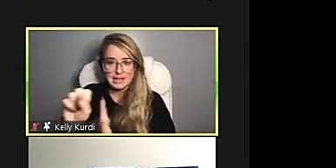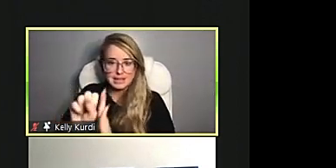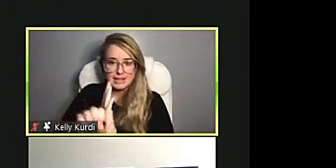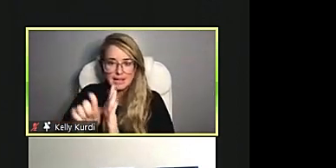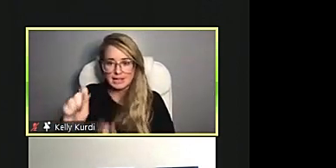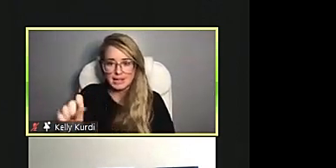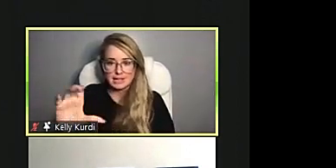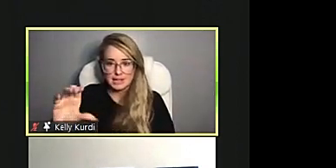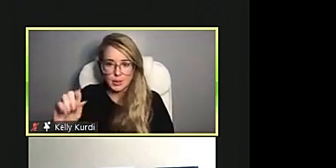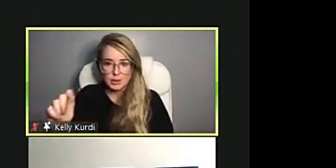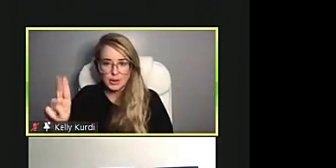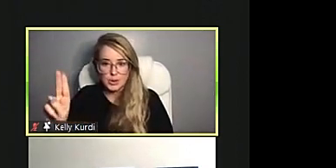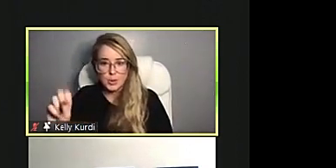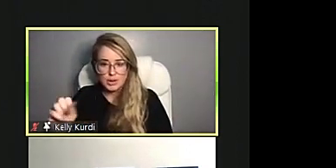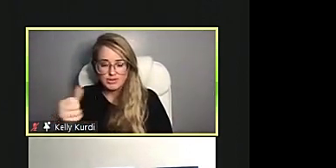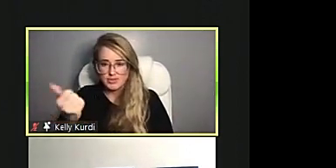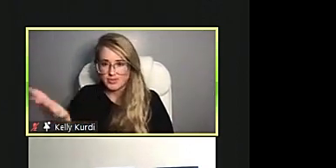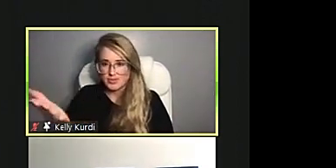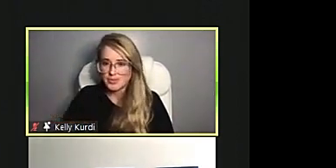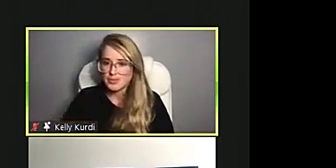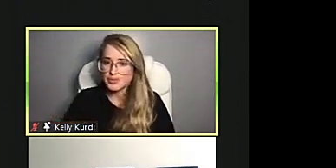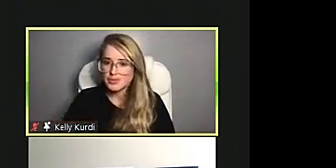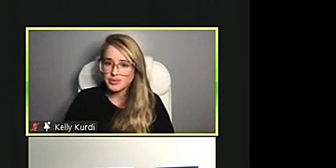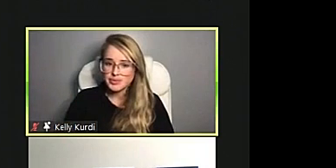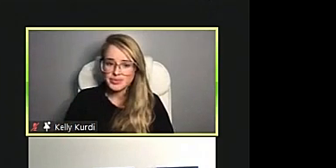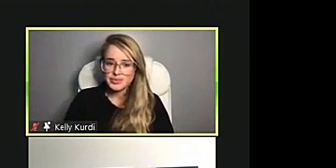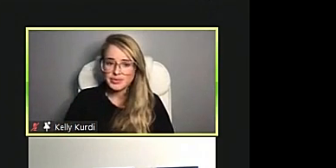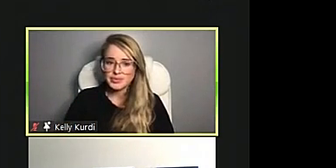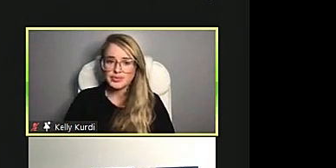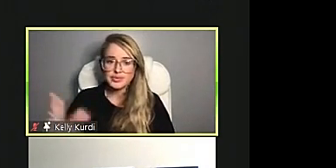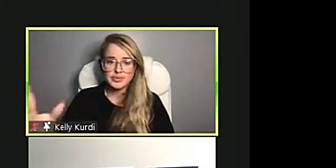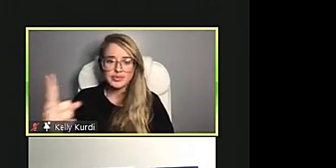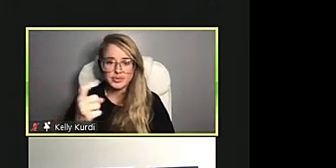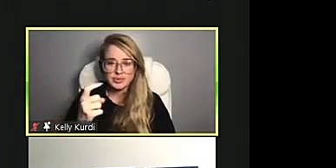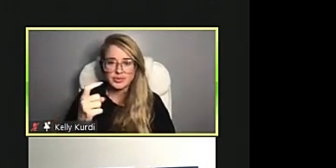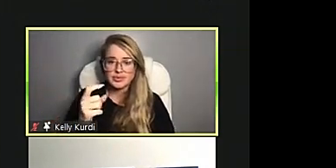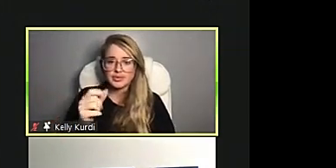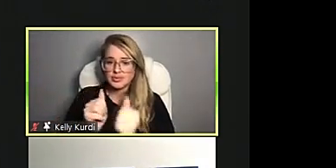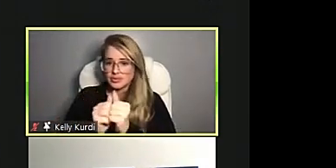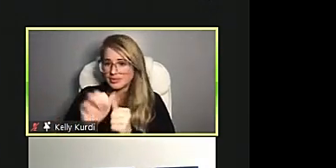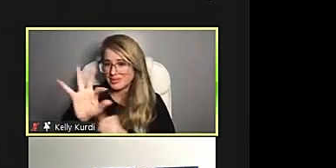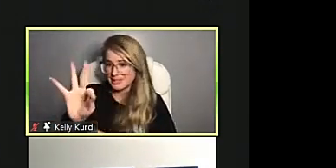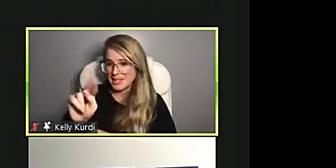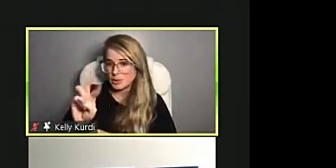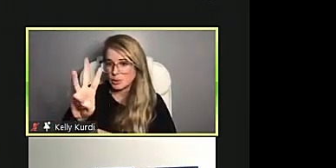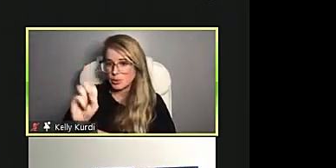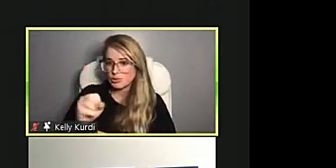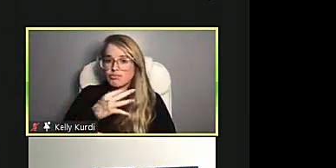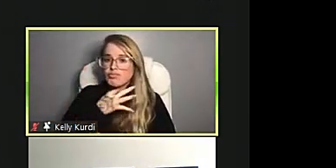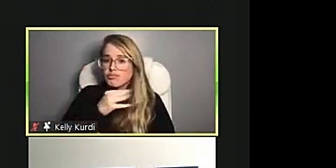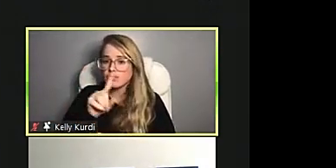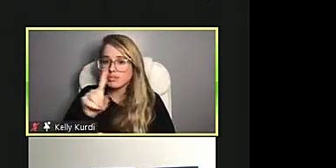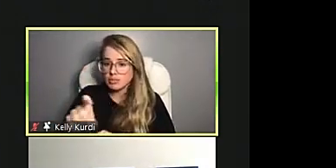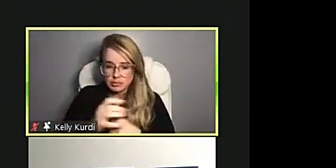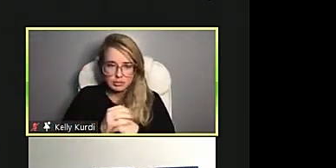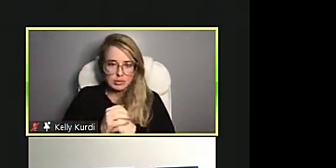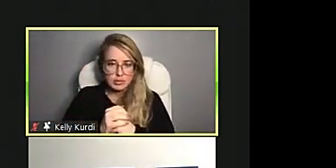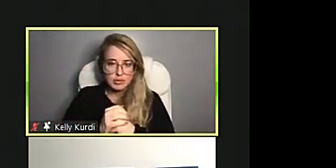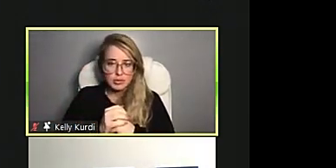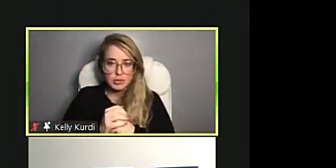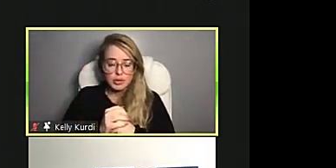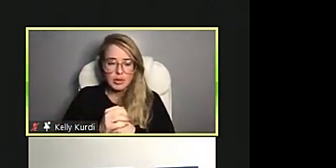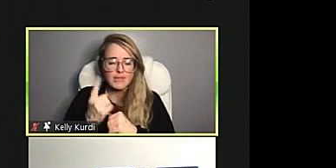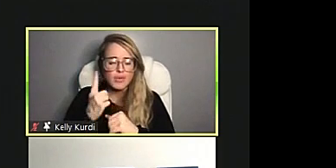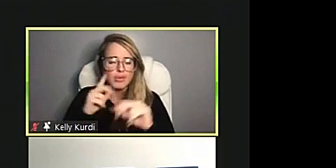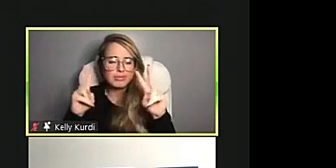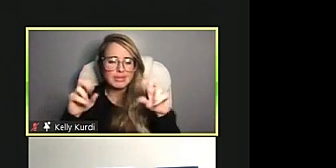media_info@state.co.us. Let's go ahead and start with Chris Vanderveen. Chris Vanderveen with 9 News. Scott, I want to ask you a capacity